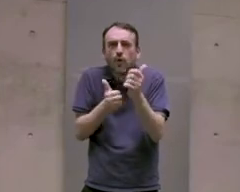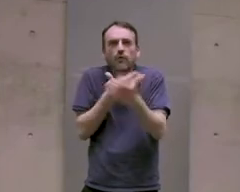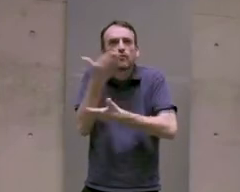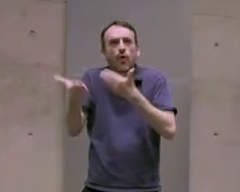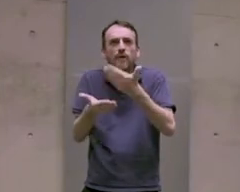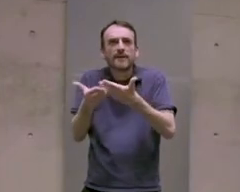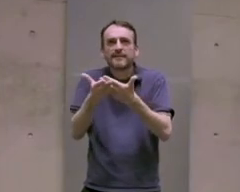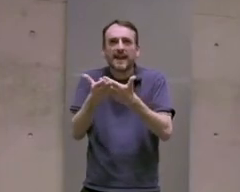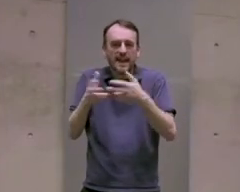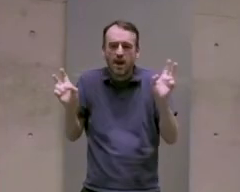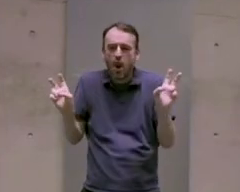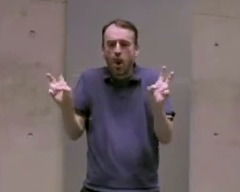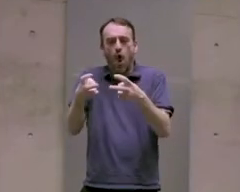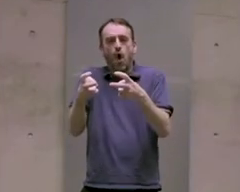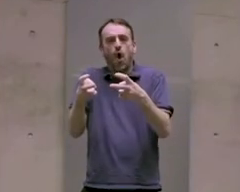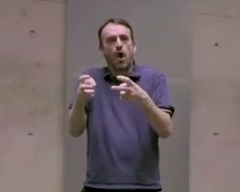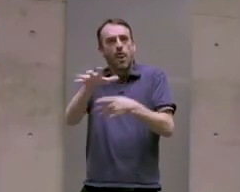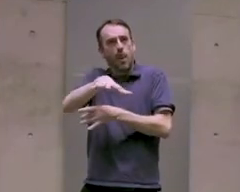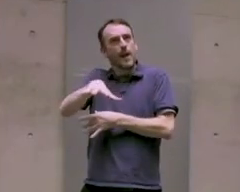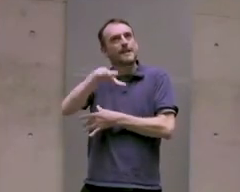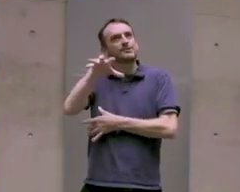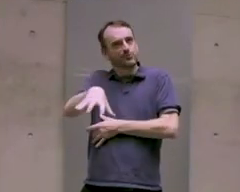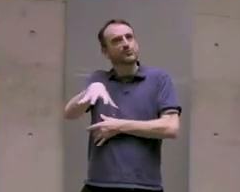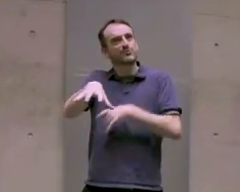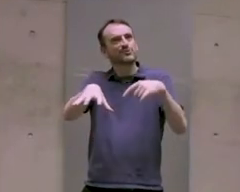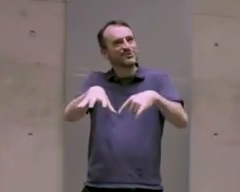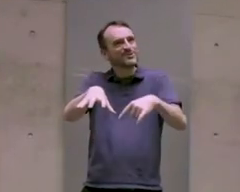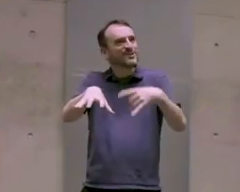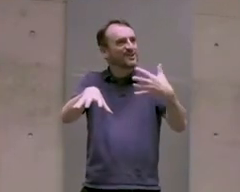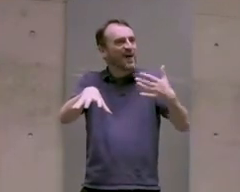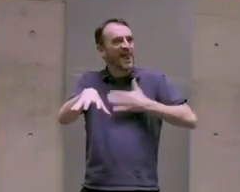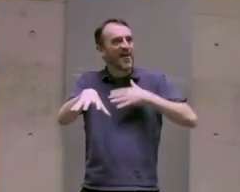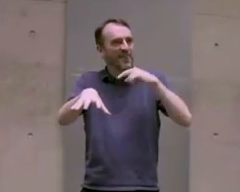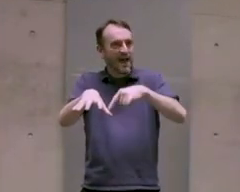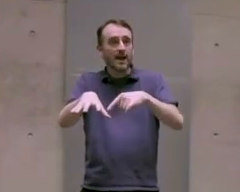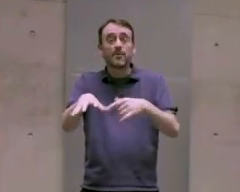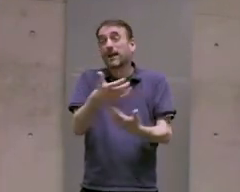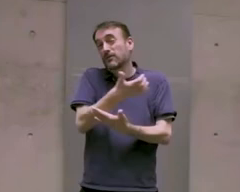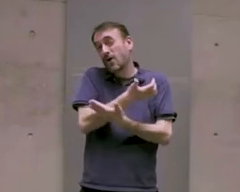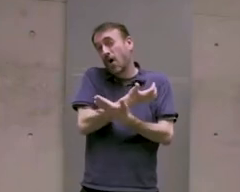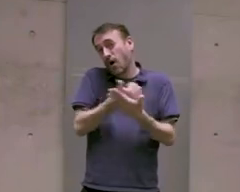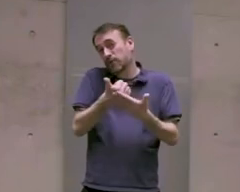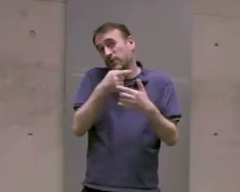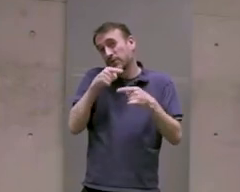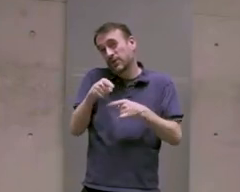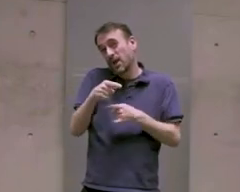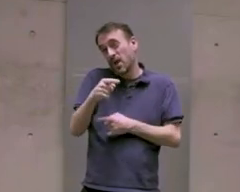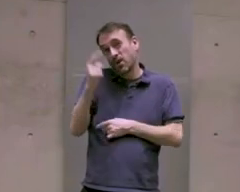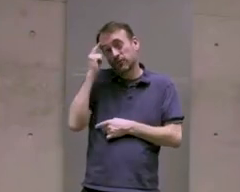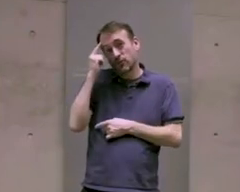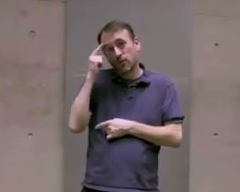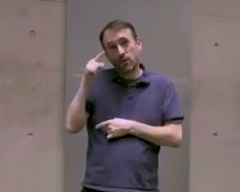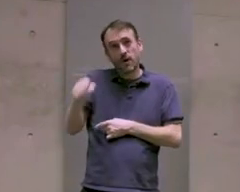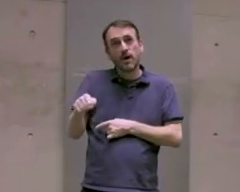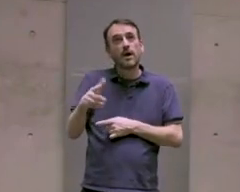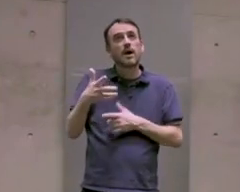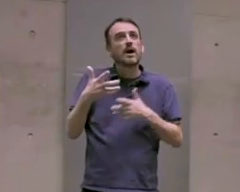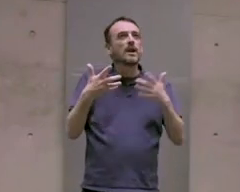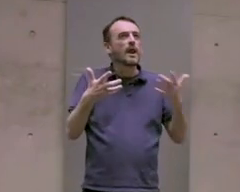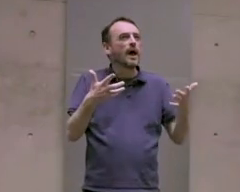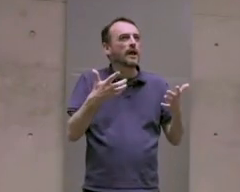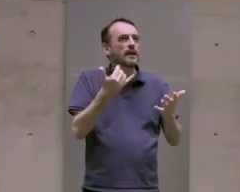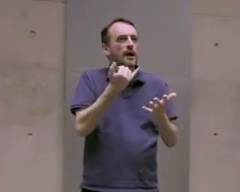locked-in location, and that definitely comes into the games as well. But yeah, it's often just kind of a logical, like Solitaire Conspiracy took